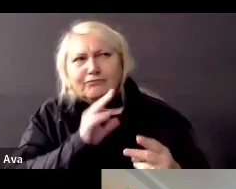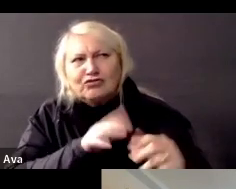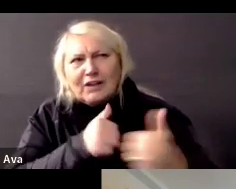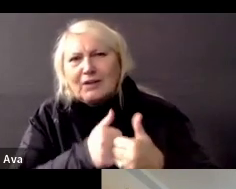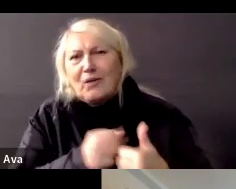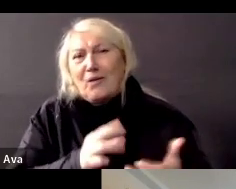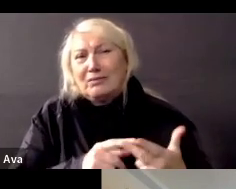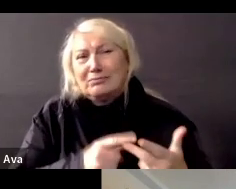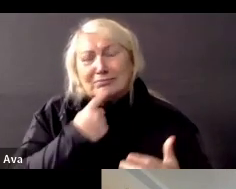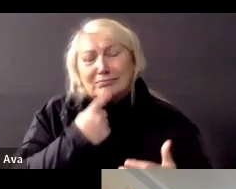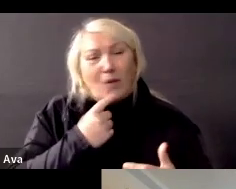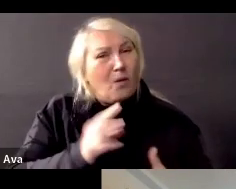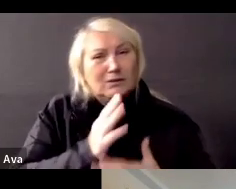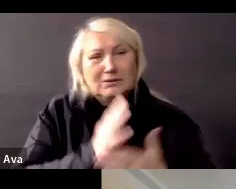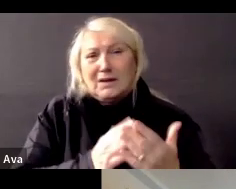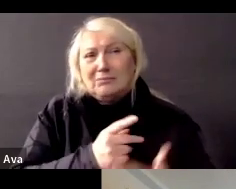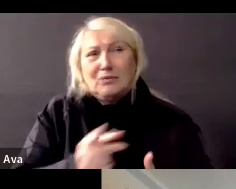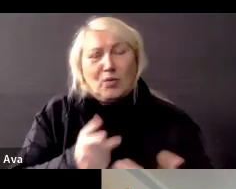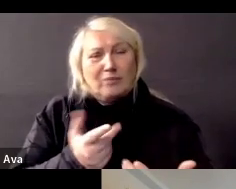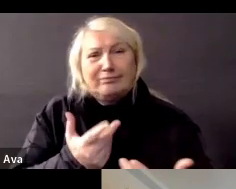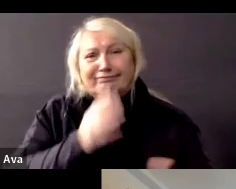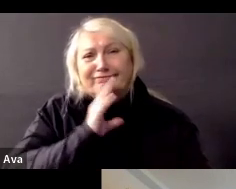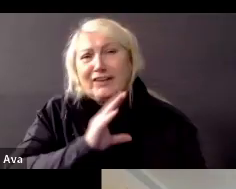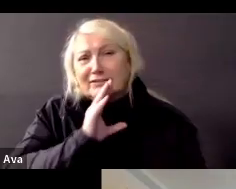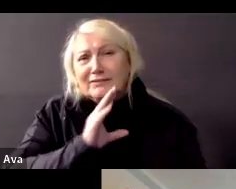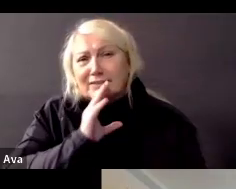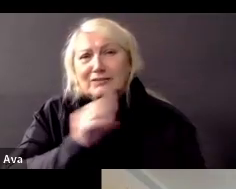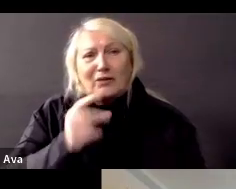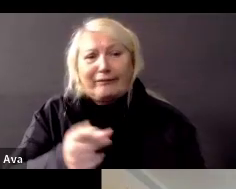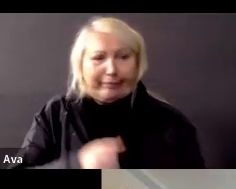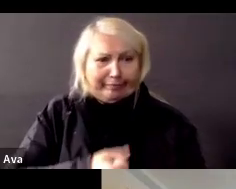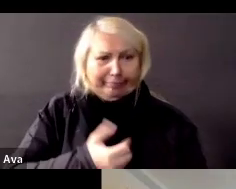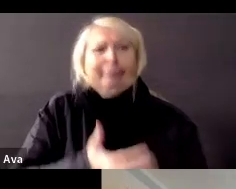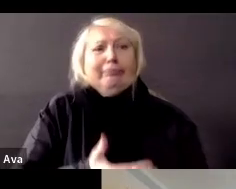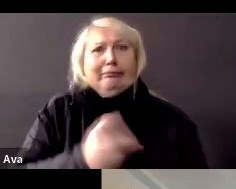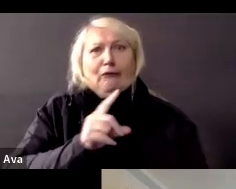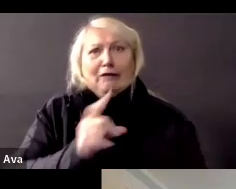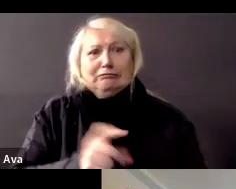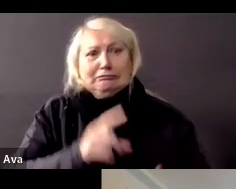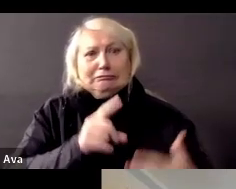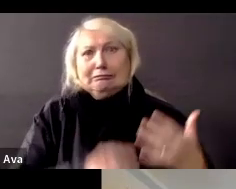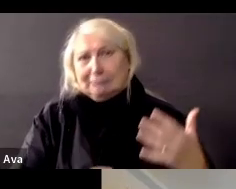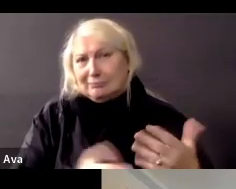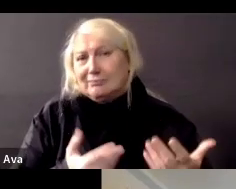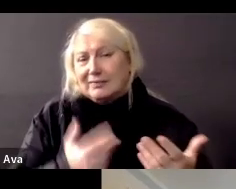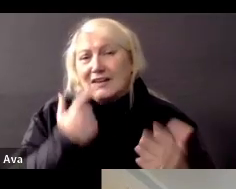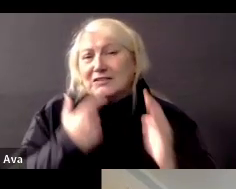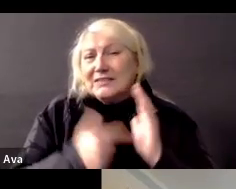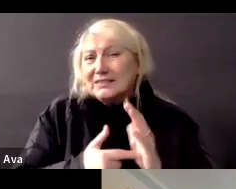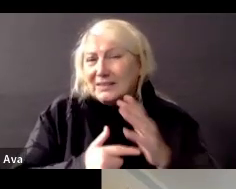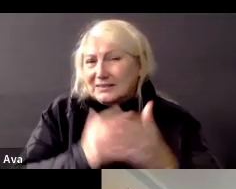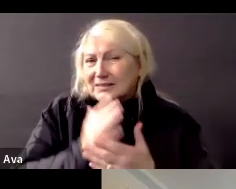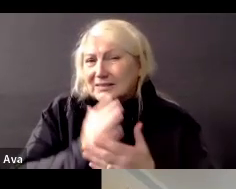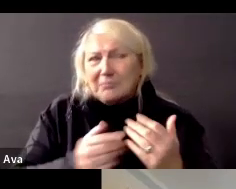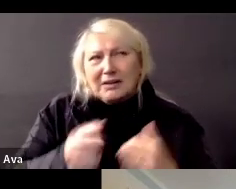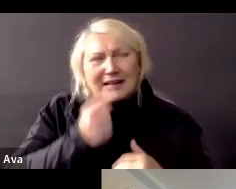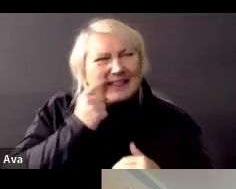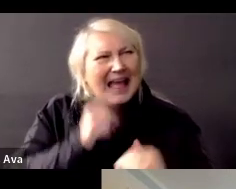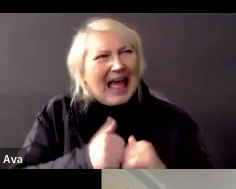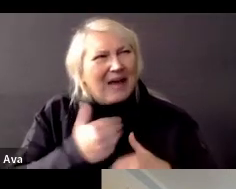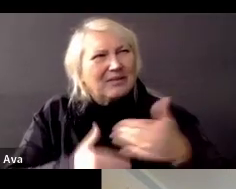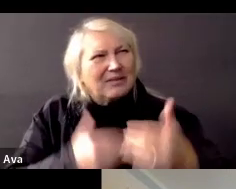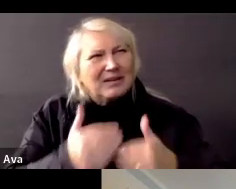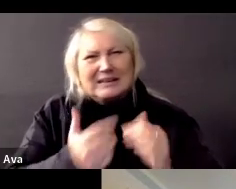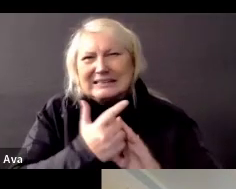or frustrations that people feel when trying to advance legal claims. But